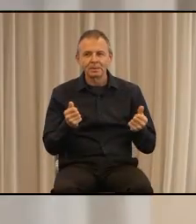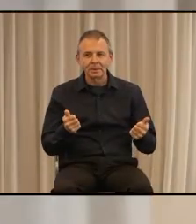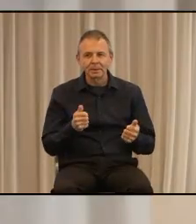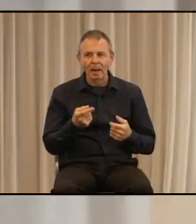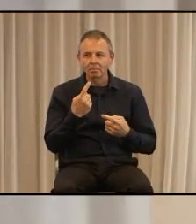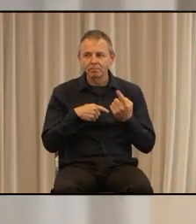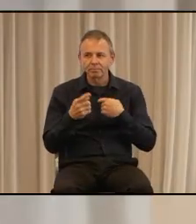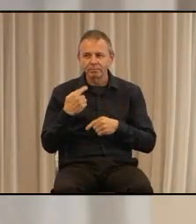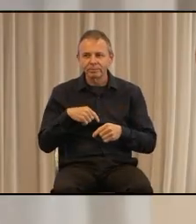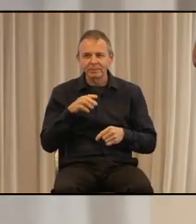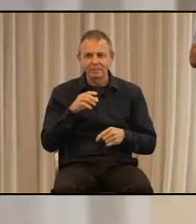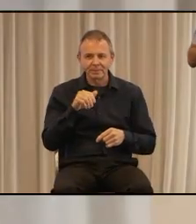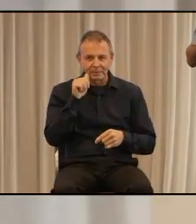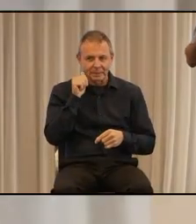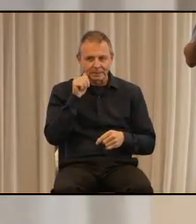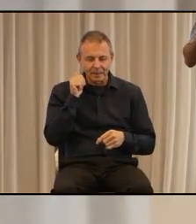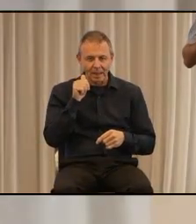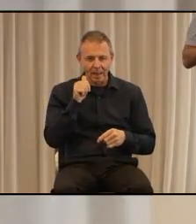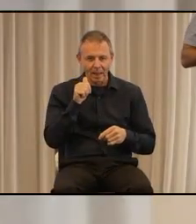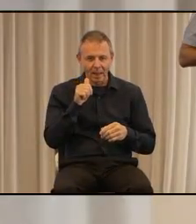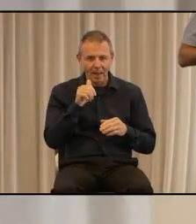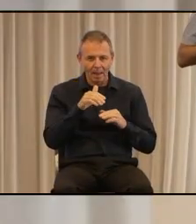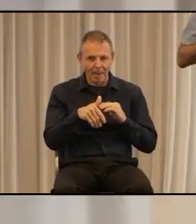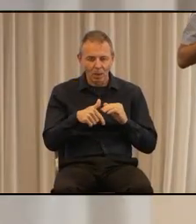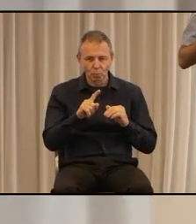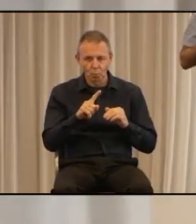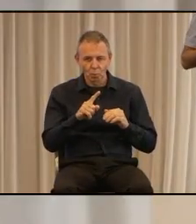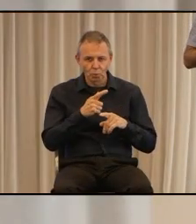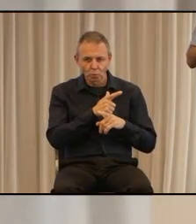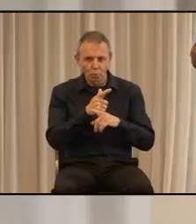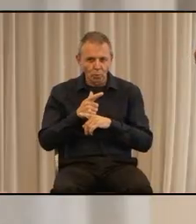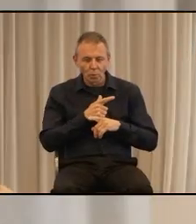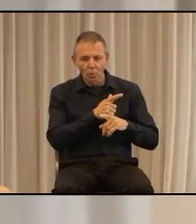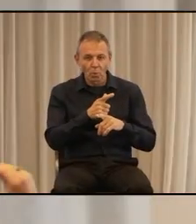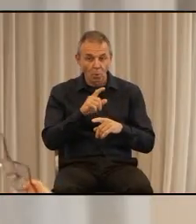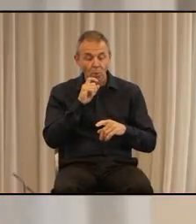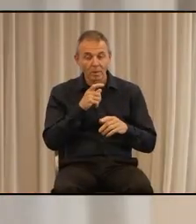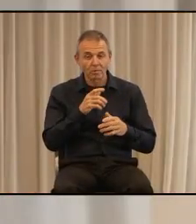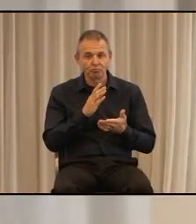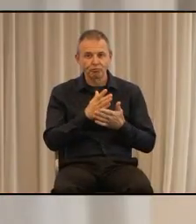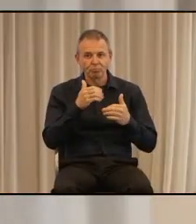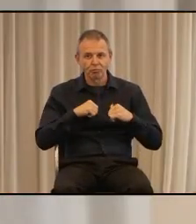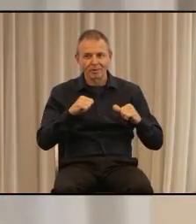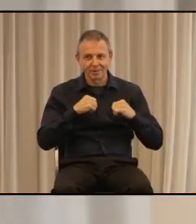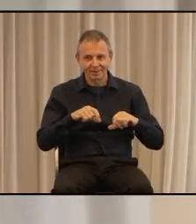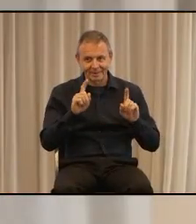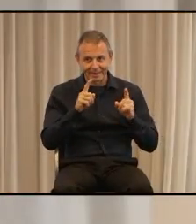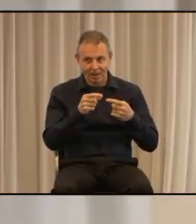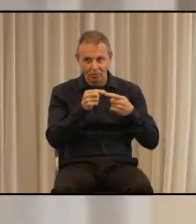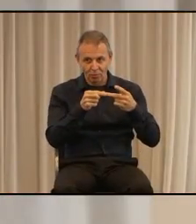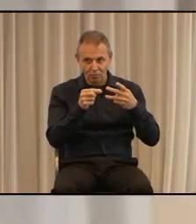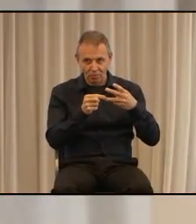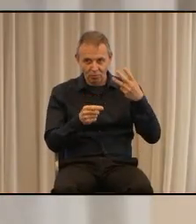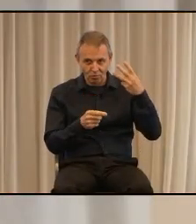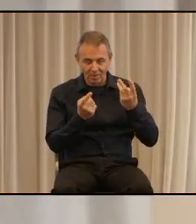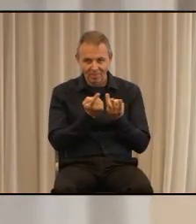which relate to what we're going to talk about and have an opportunity to actually practice today, are three things. So we've